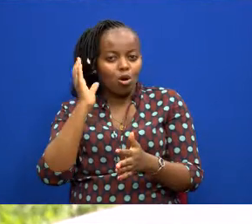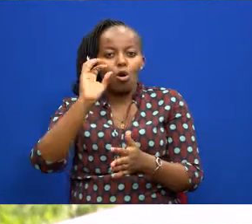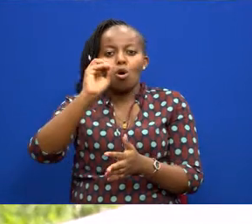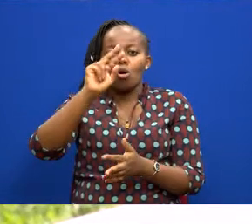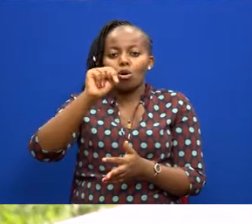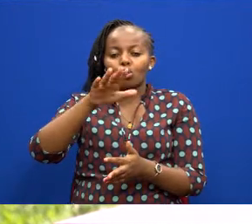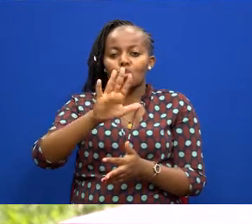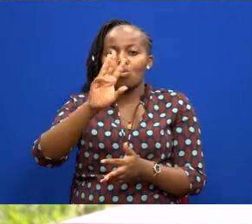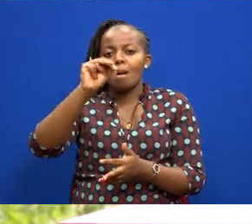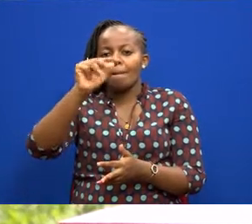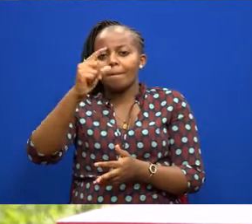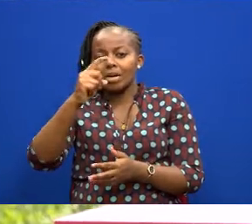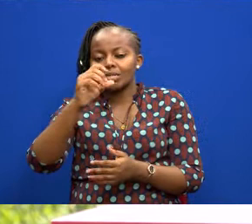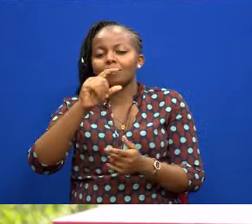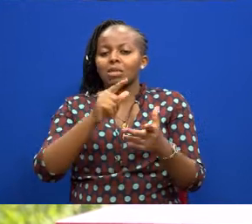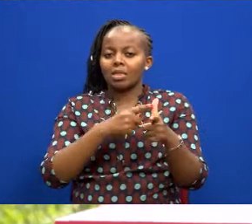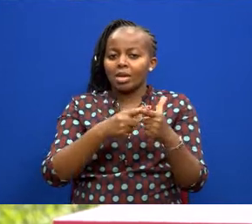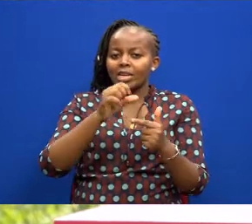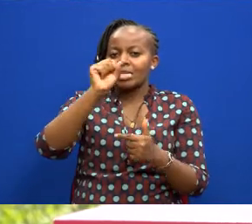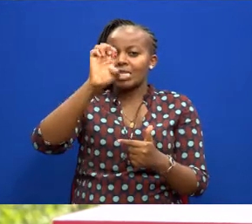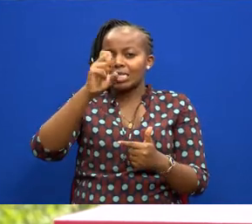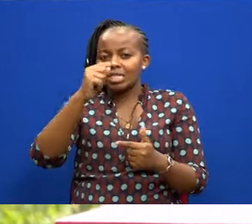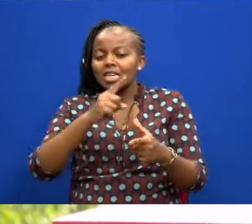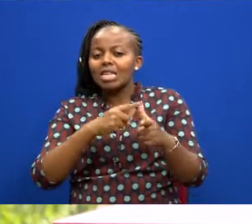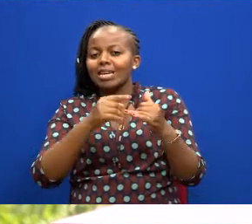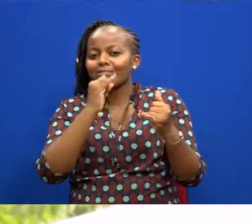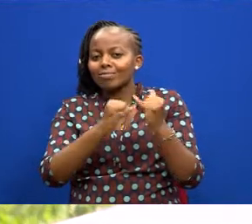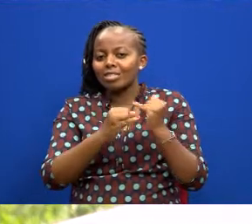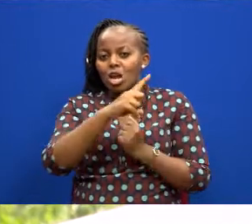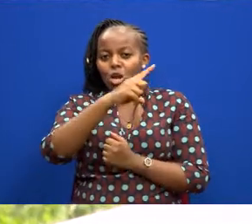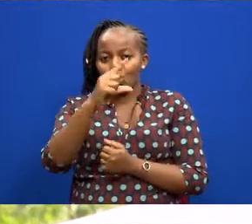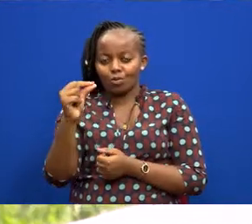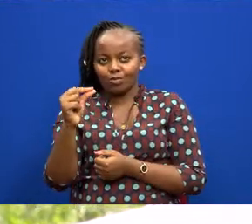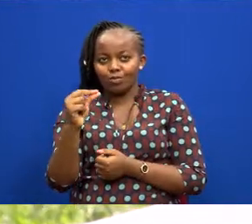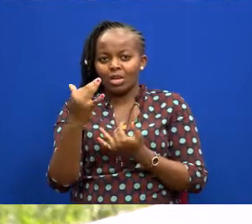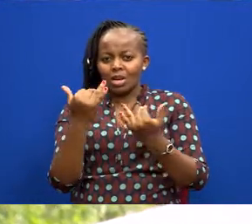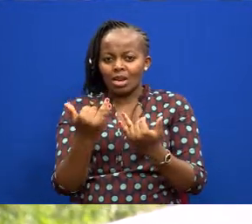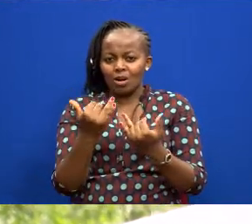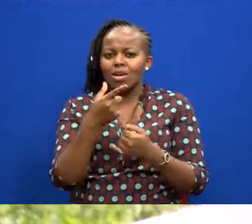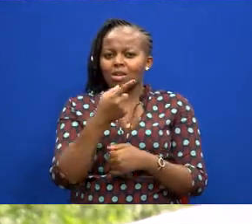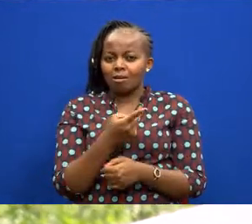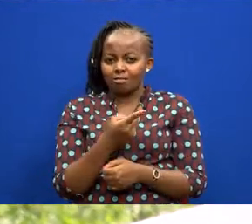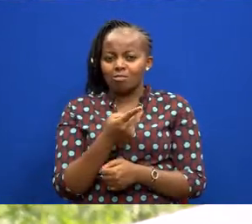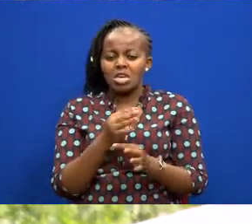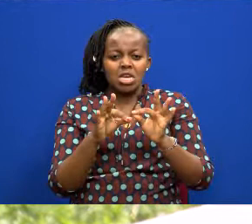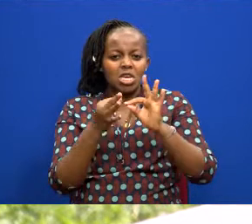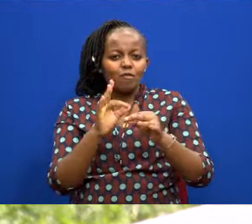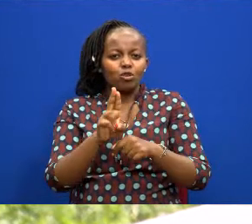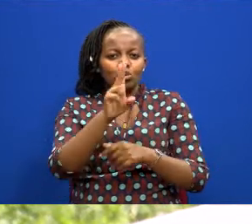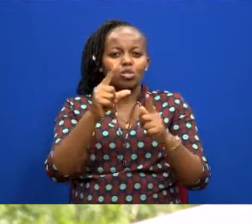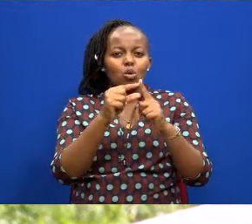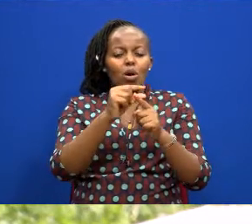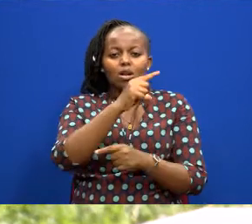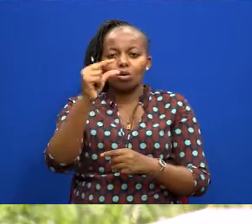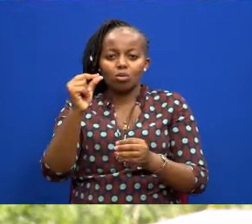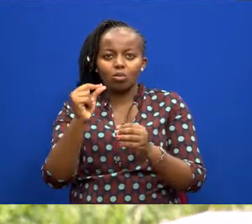on your mark, set, and then go. In this event, if we don't use